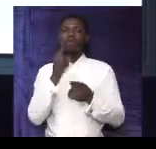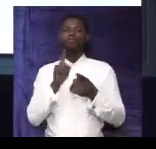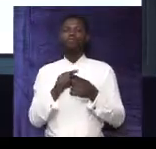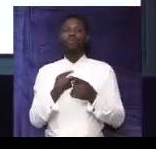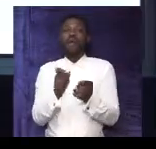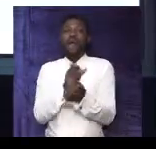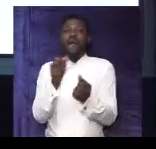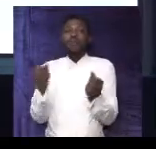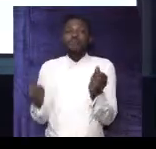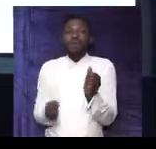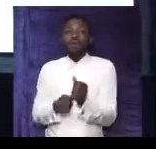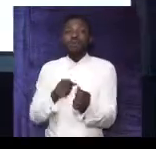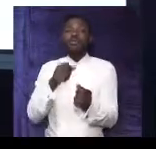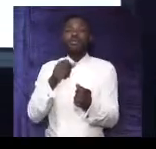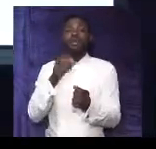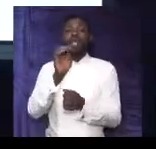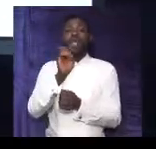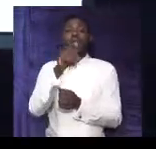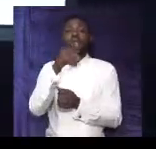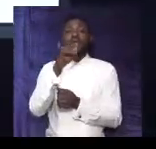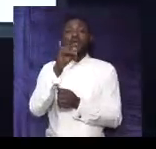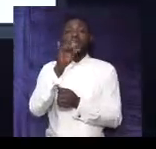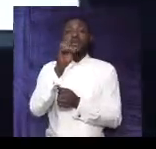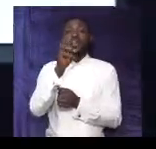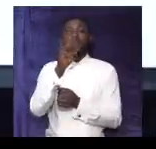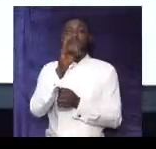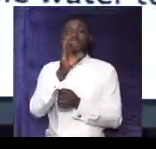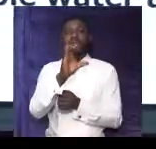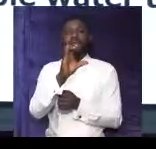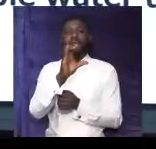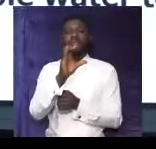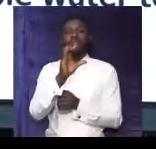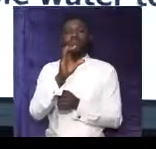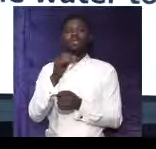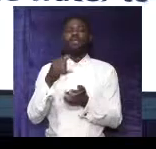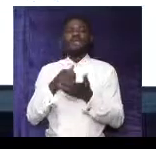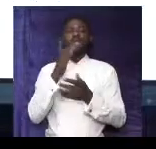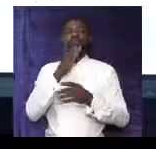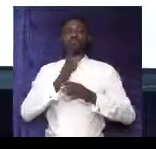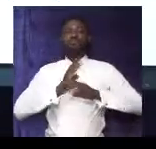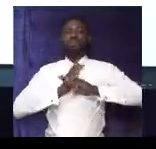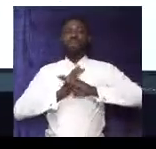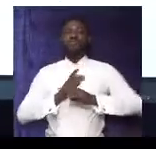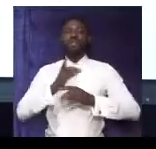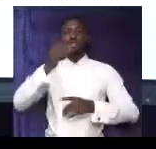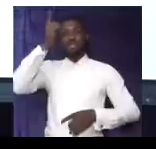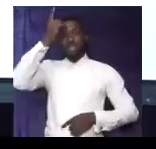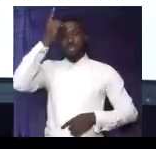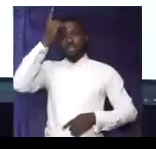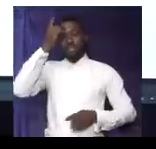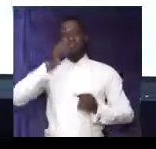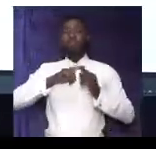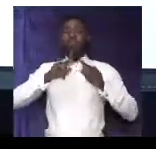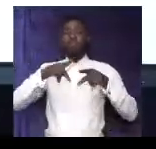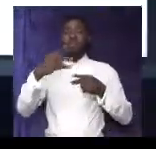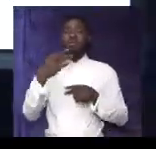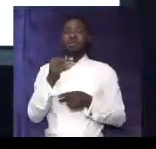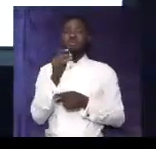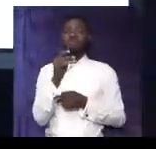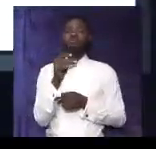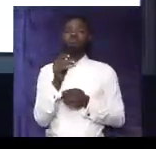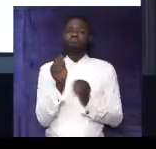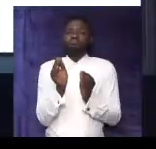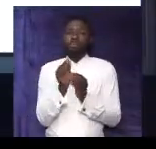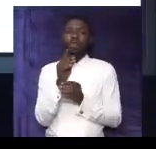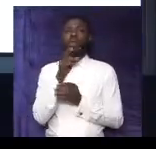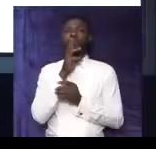avoid epidemics. When we have potable water, it will prevent diseases. So provision of potable water to